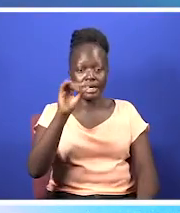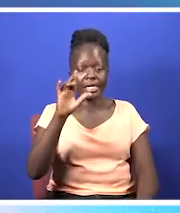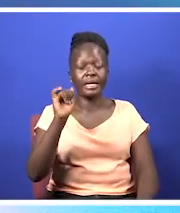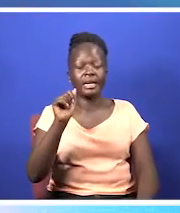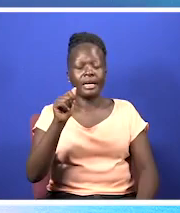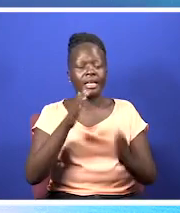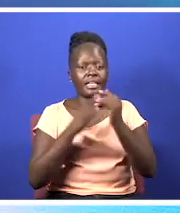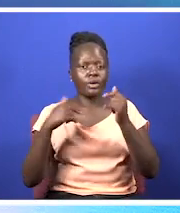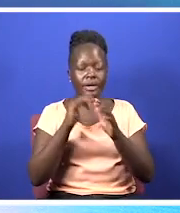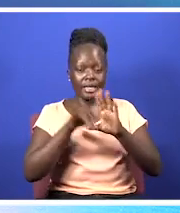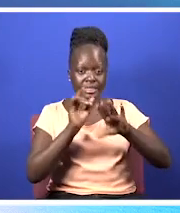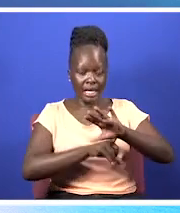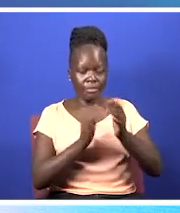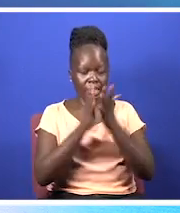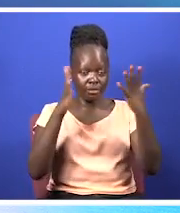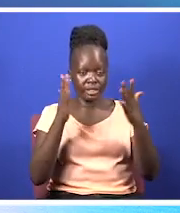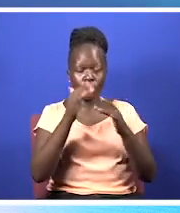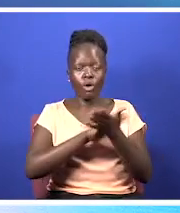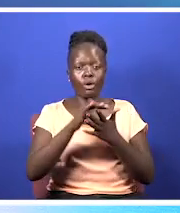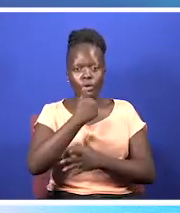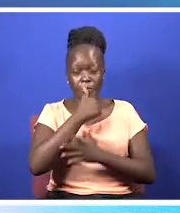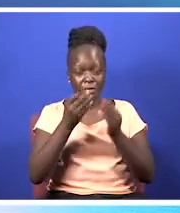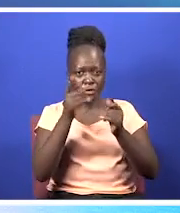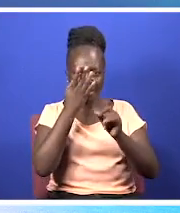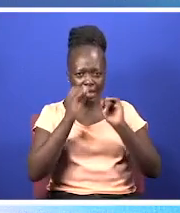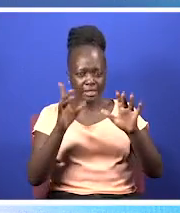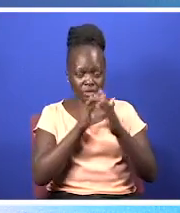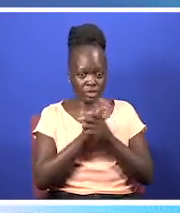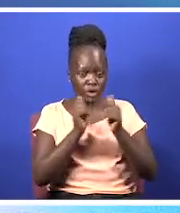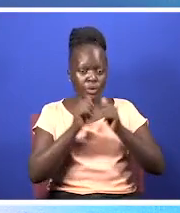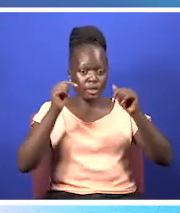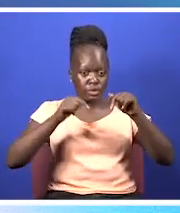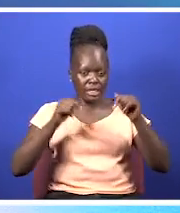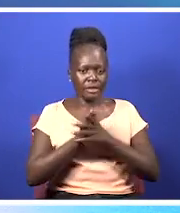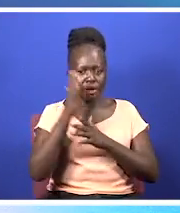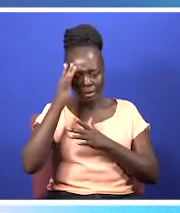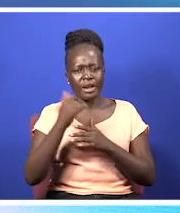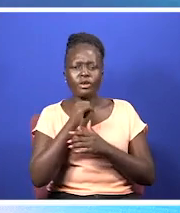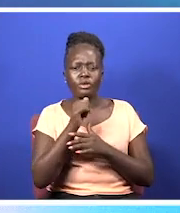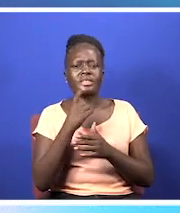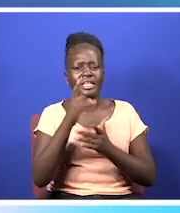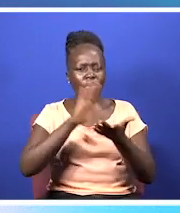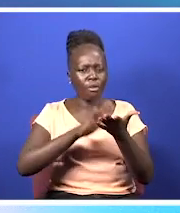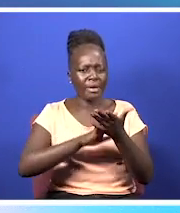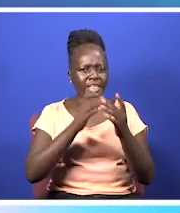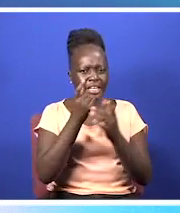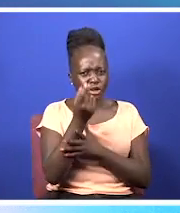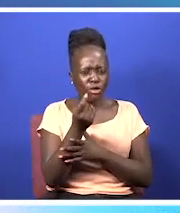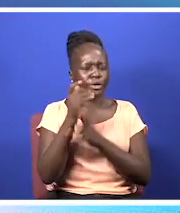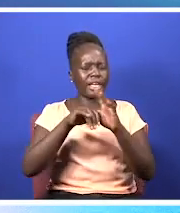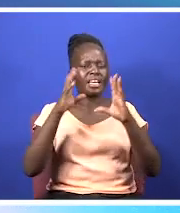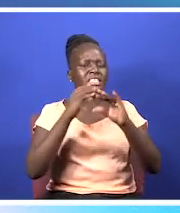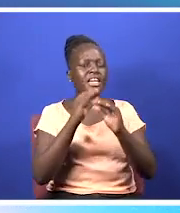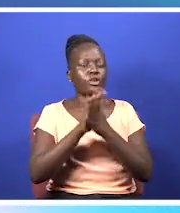in a time of just celebrating the Holy Communion. And if you've been blessed by this team today, why not say something in the chat